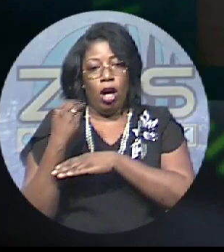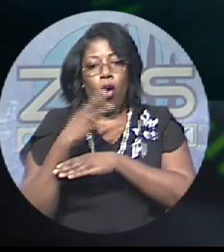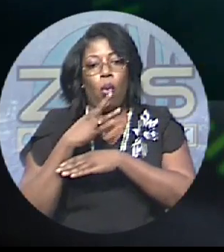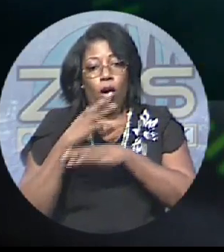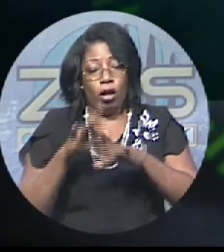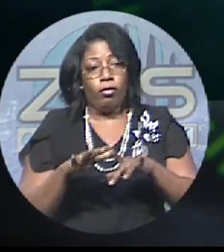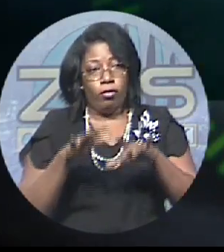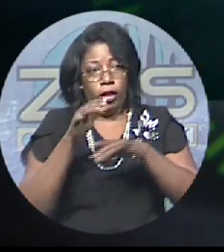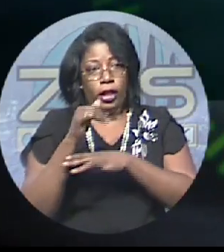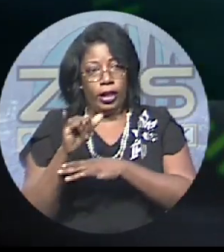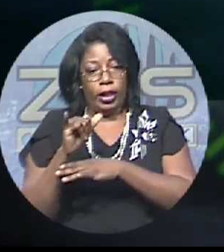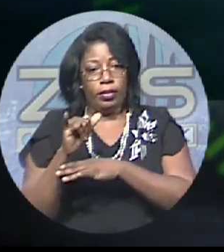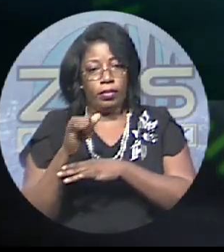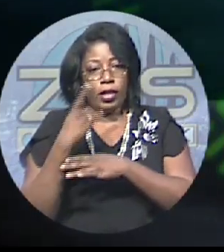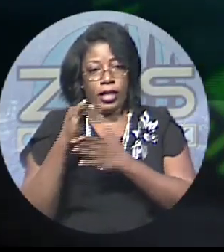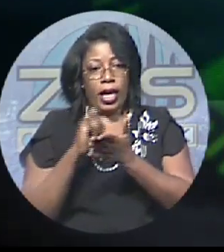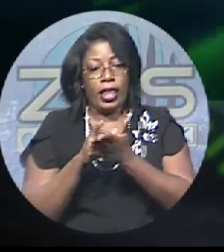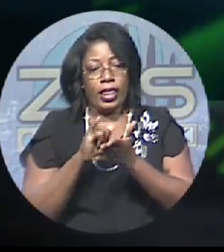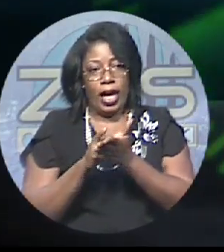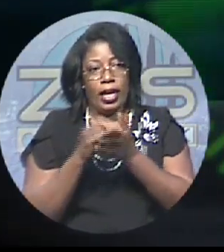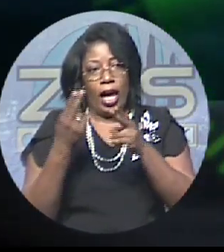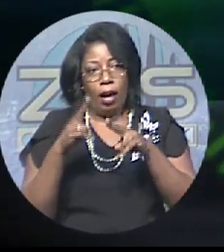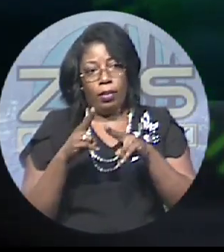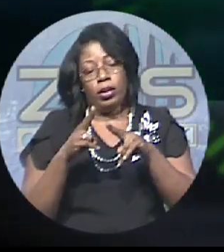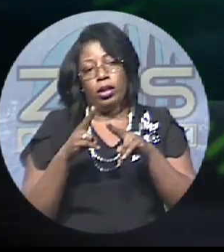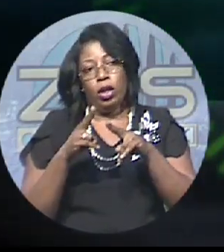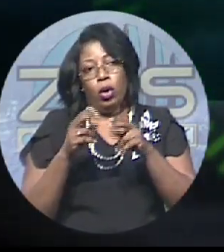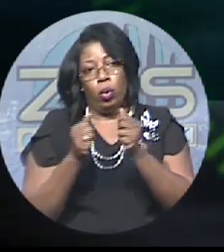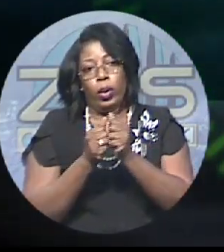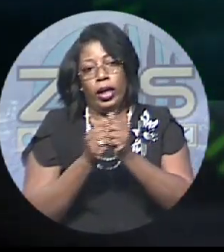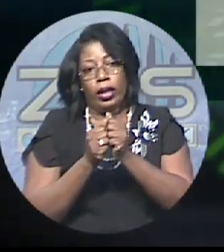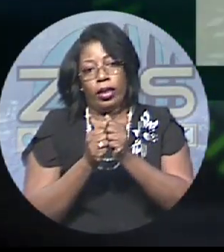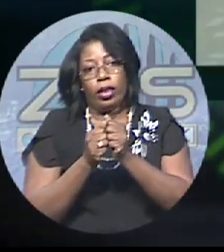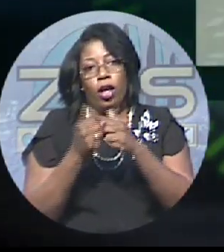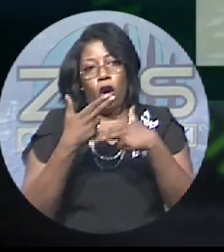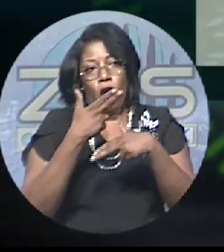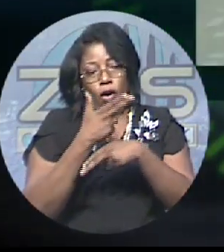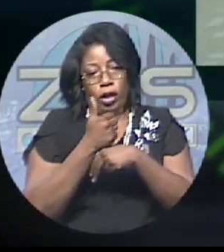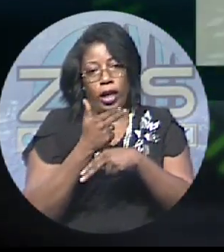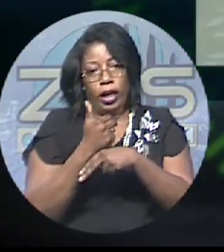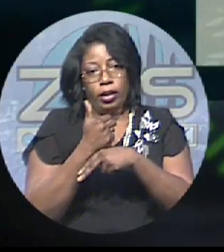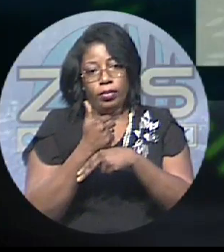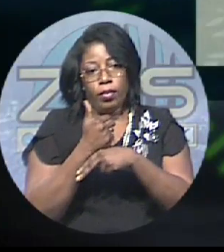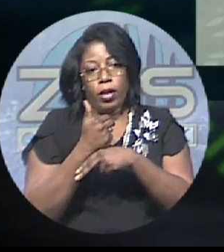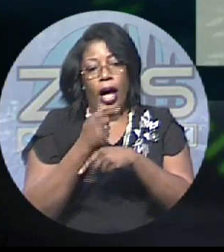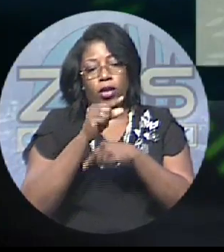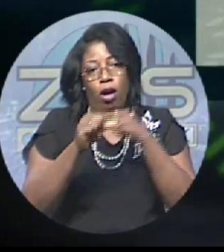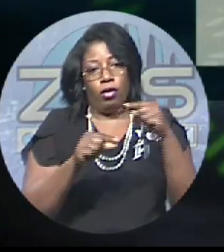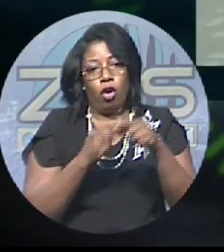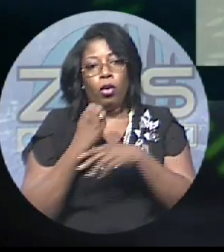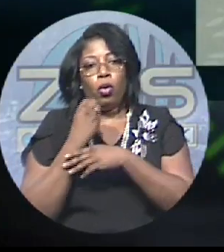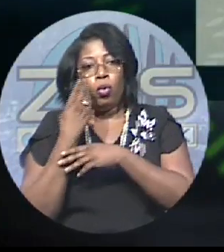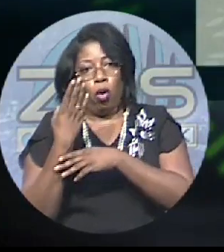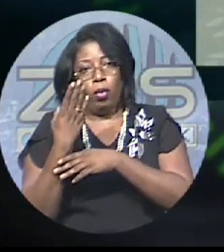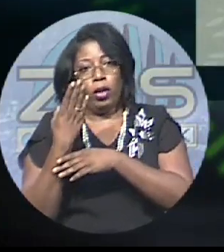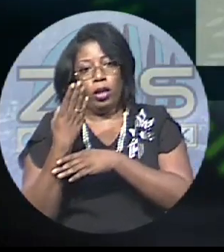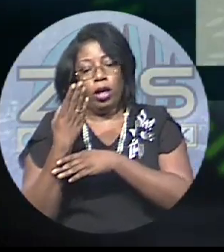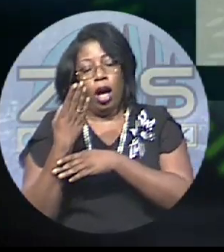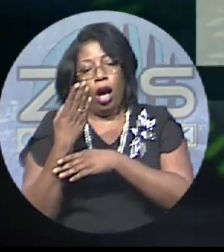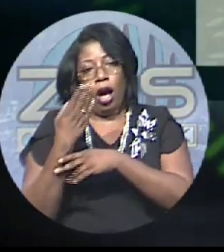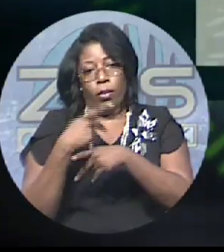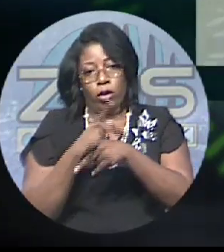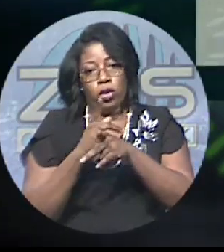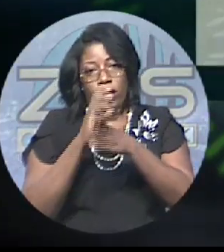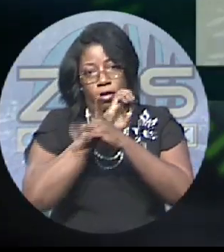Joaquin, something Dean says it is prone to without hurricanes. He says with global warming producing an ideal environment for hurricanes,